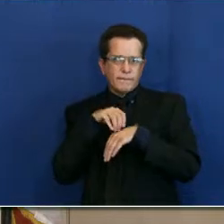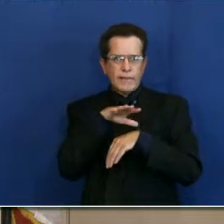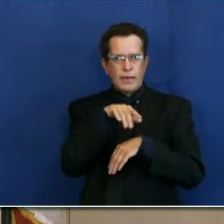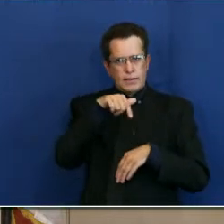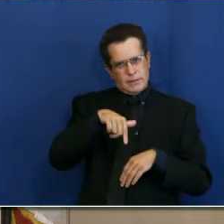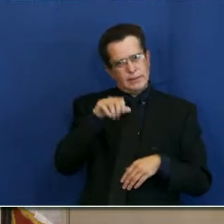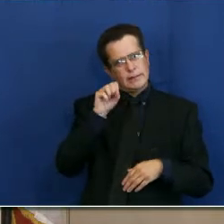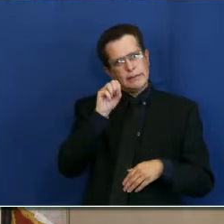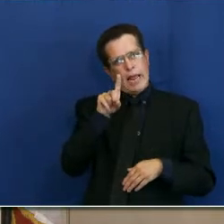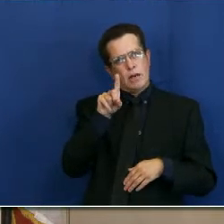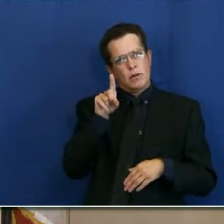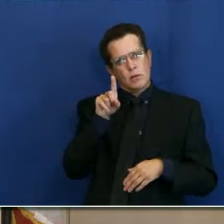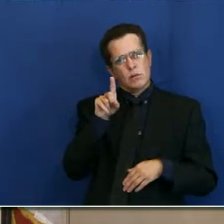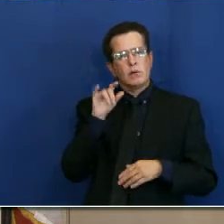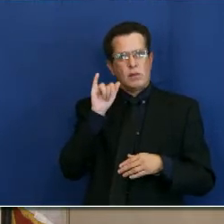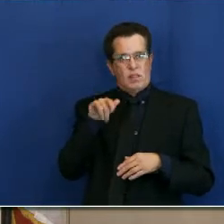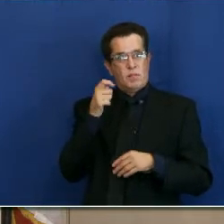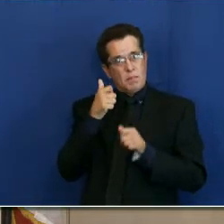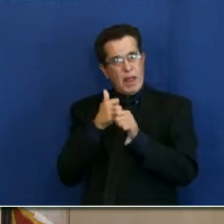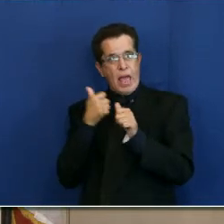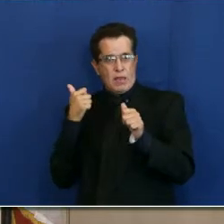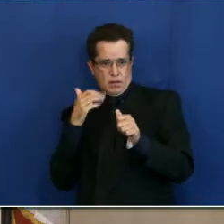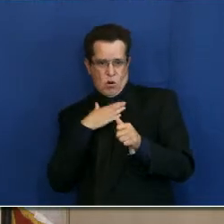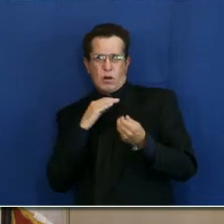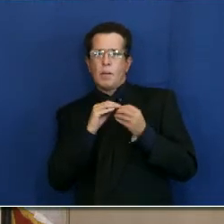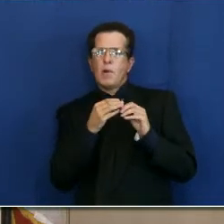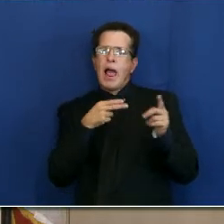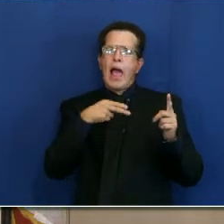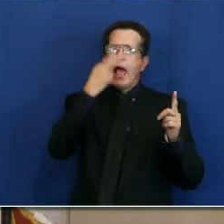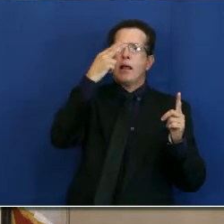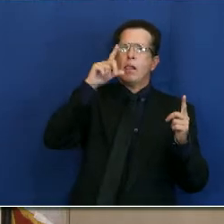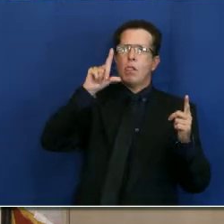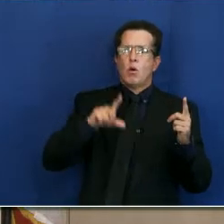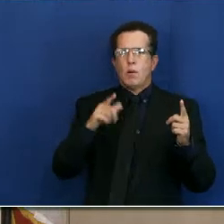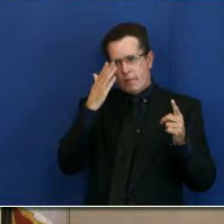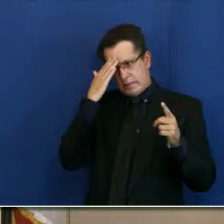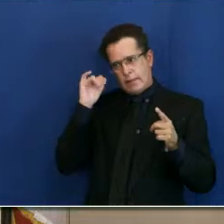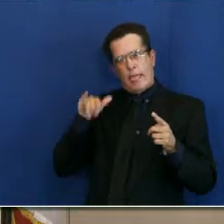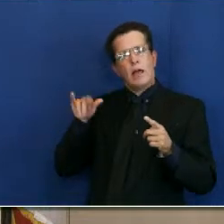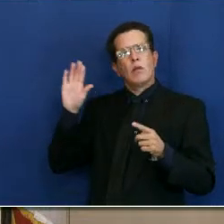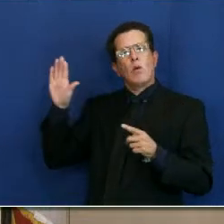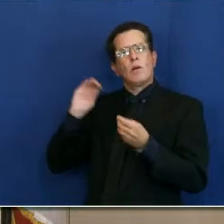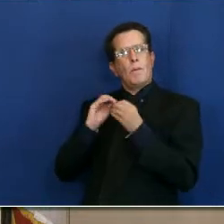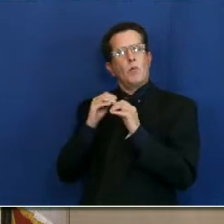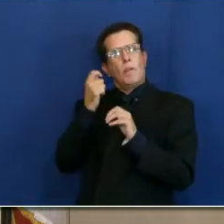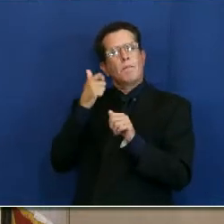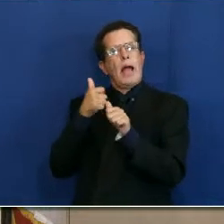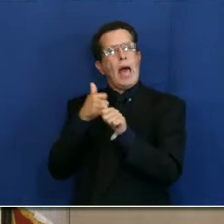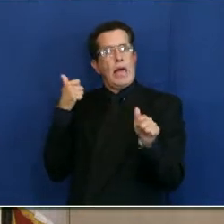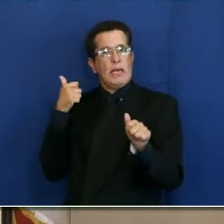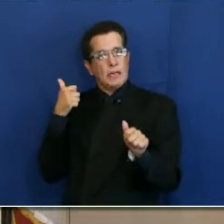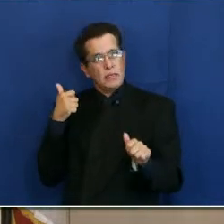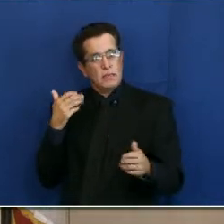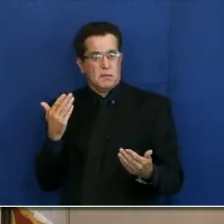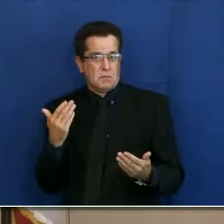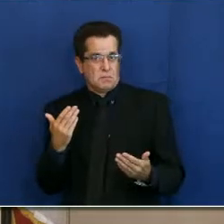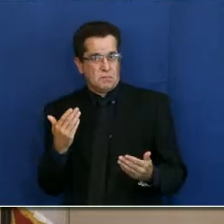that might be making our case rate higher or lower because of the Cal Ready delays. Okay, Dr.